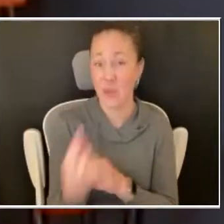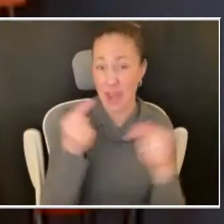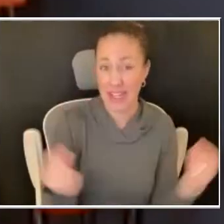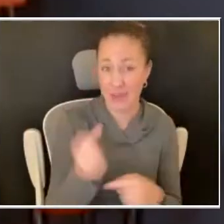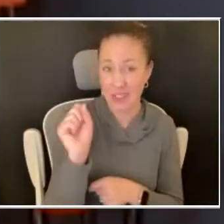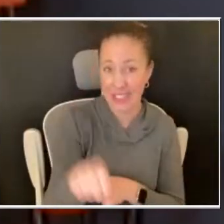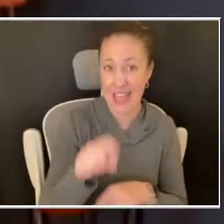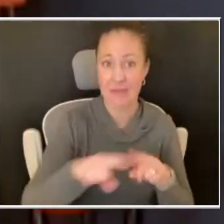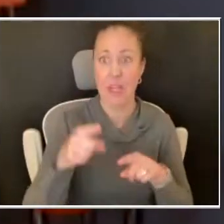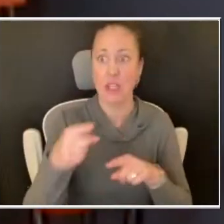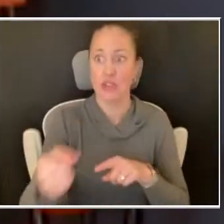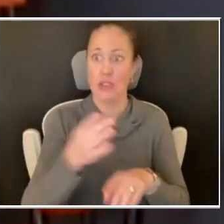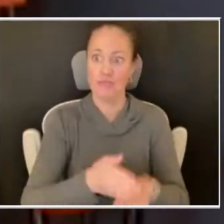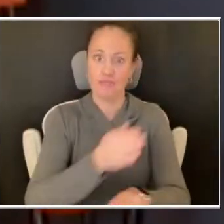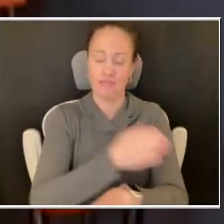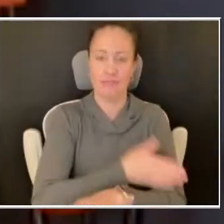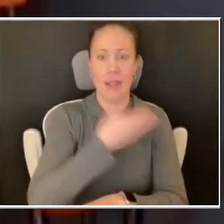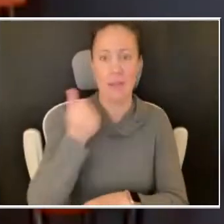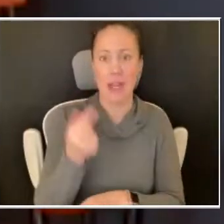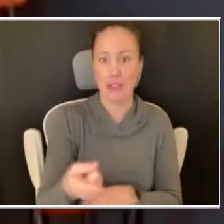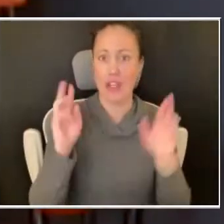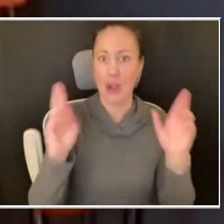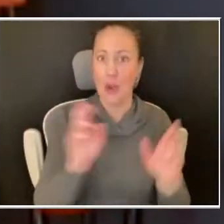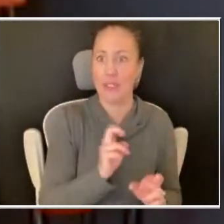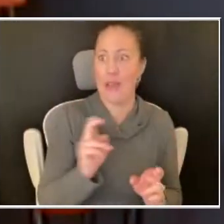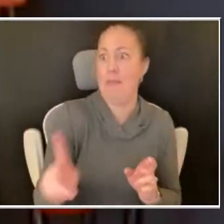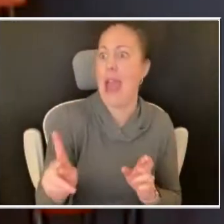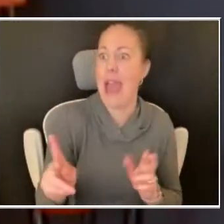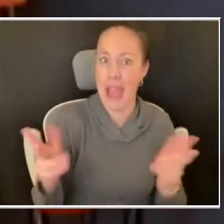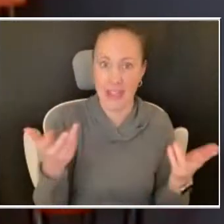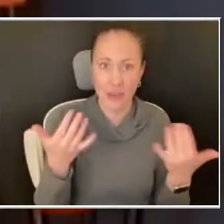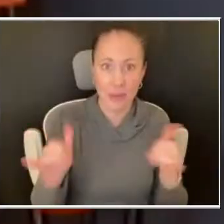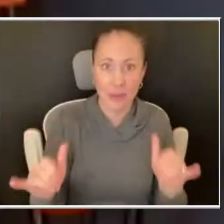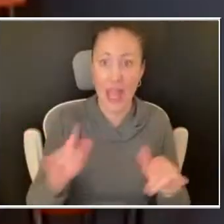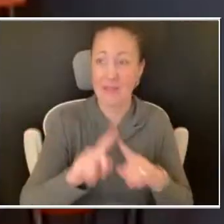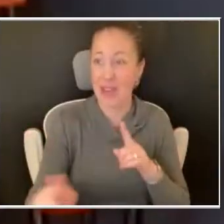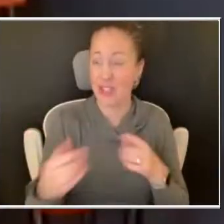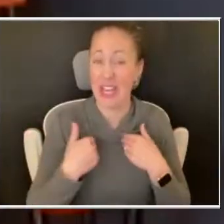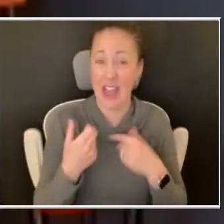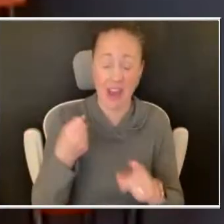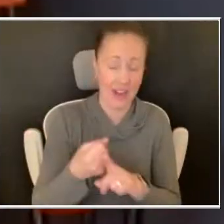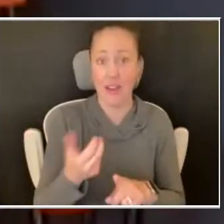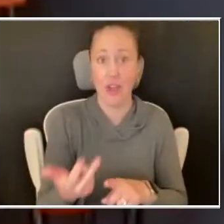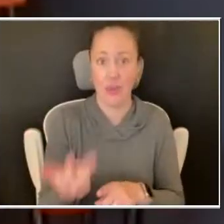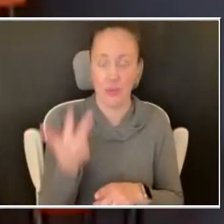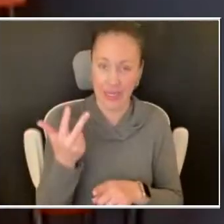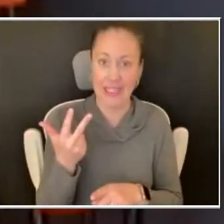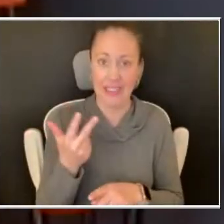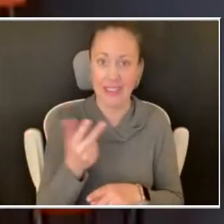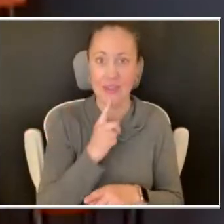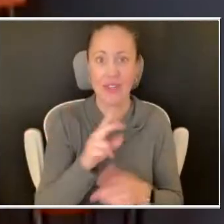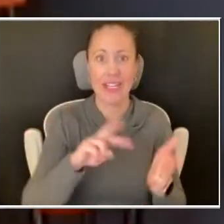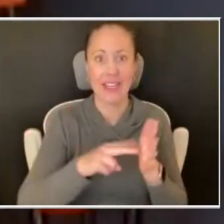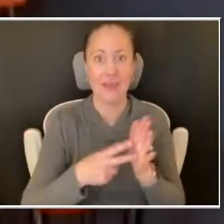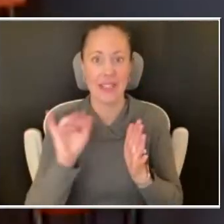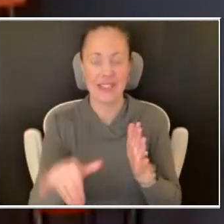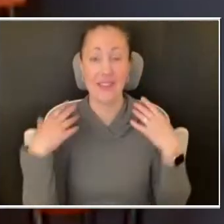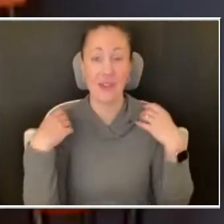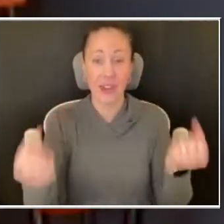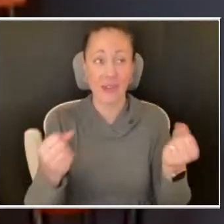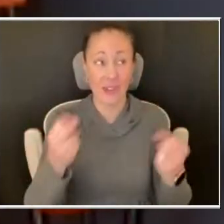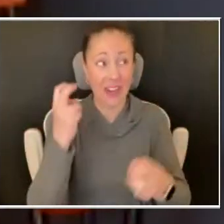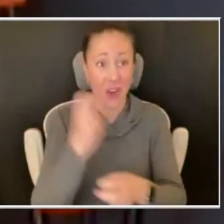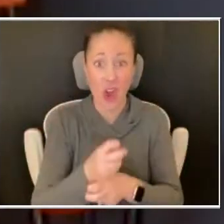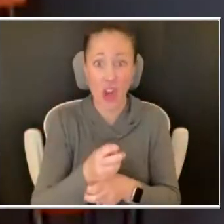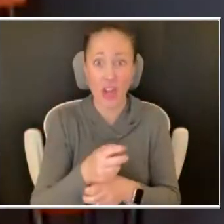got better and then hoped to get back and then was sidelined by another, she had 3. And so that prolonged recovery was hard, and therefore we had to